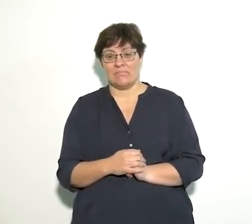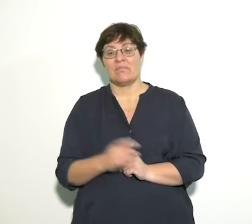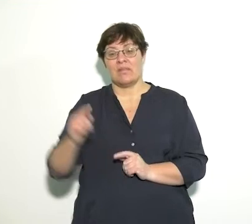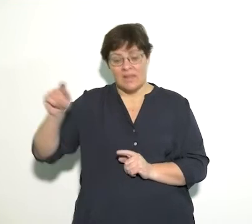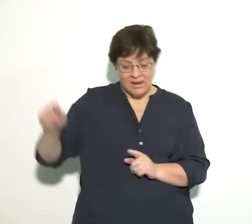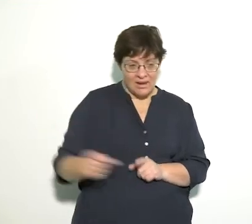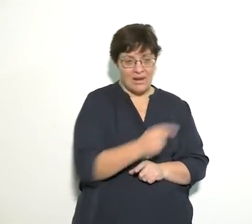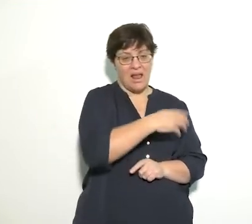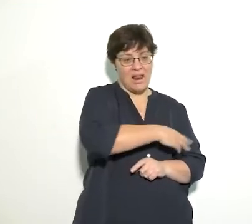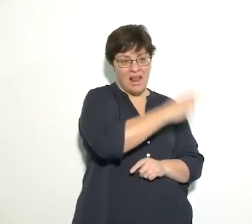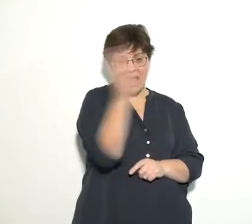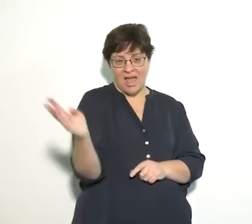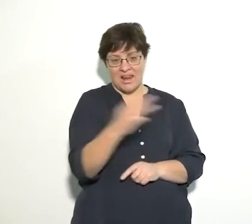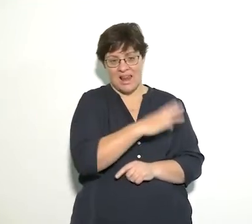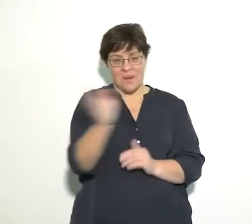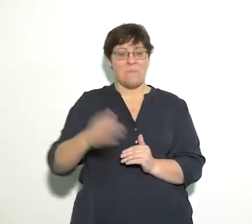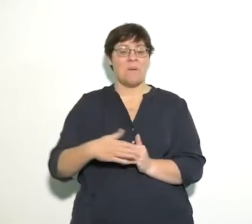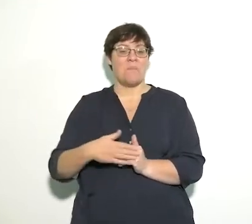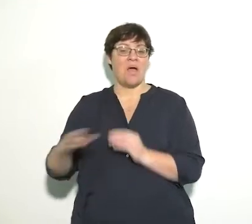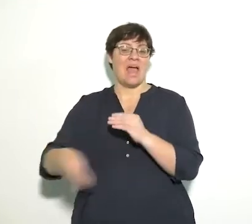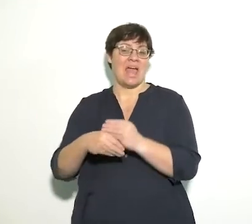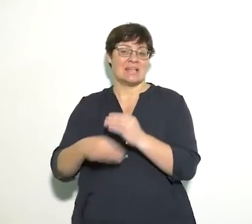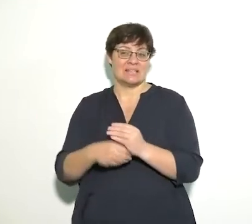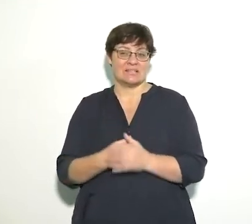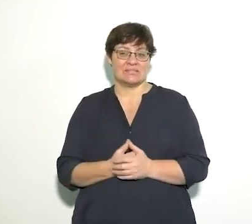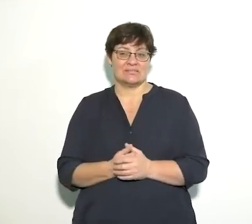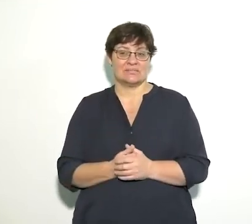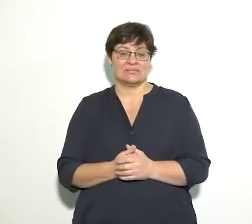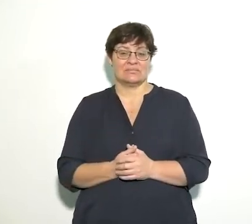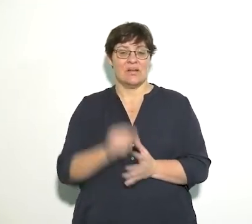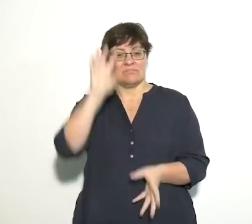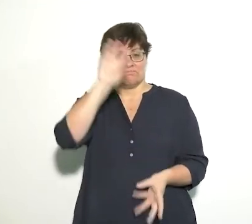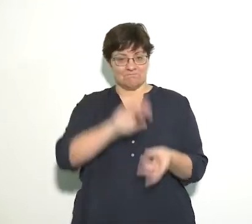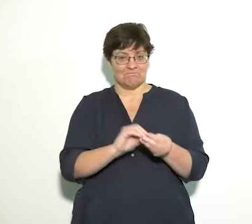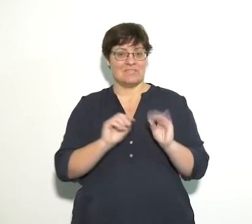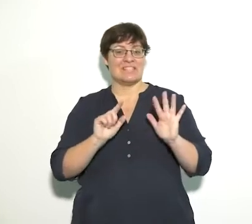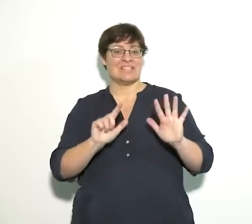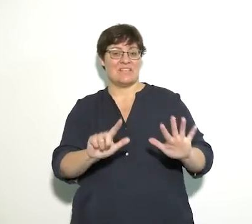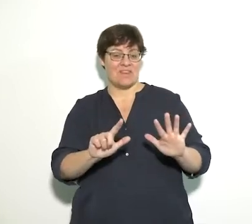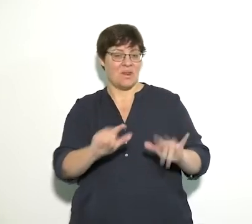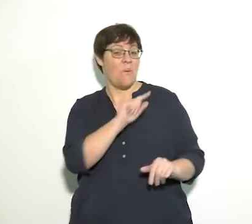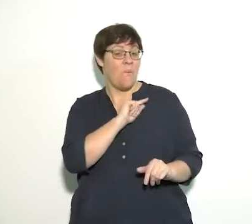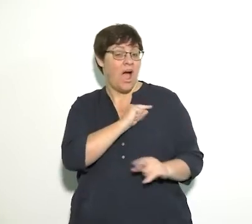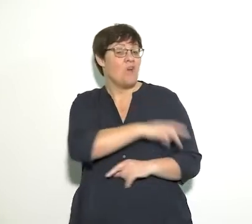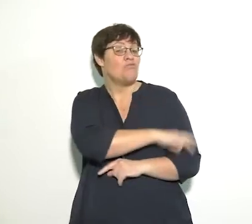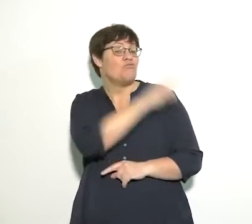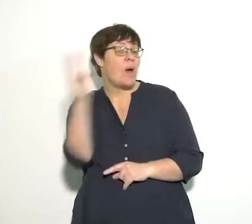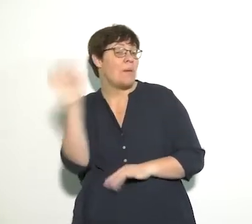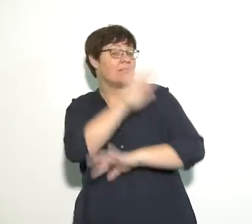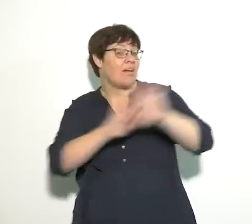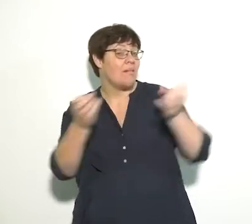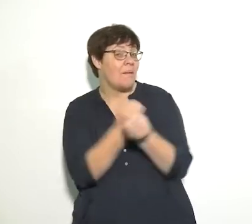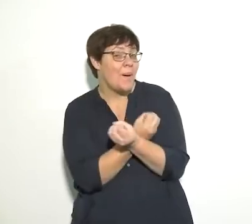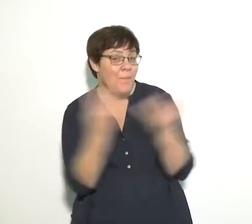draw all the lines for your rainbow, all your 7 lines for your 7 colors of the